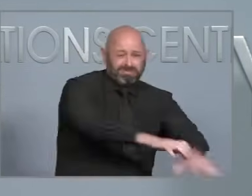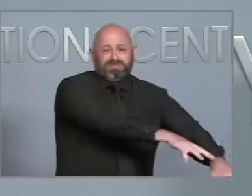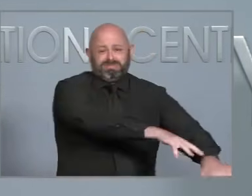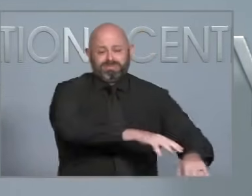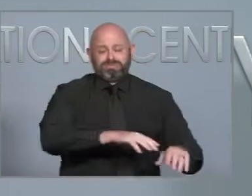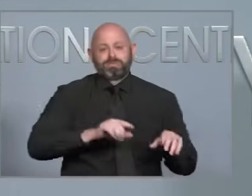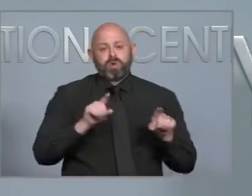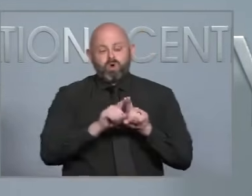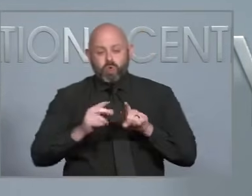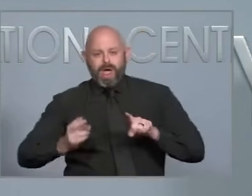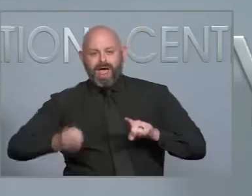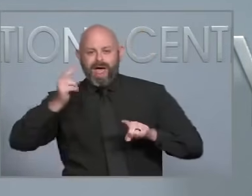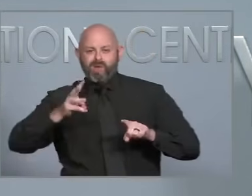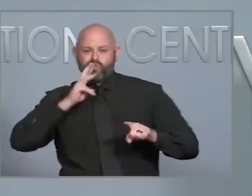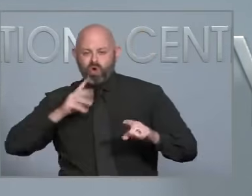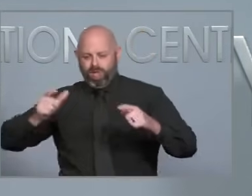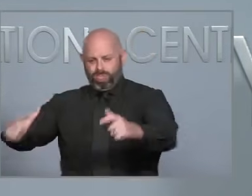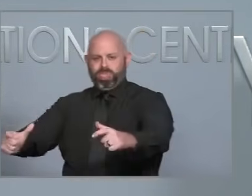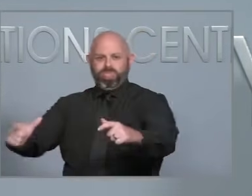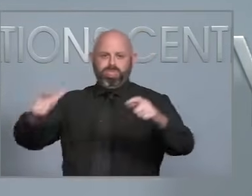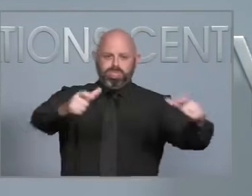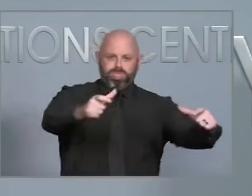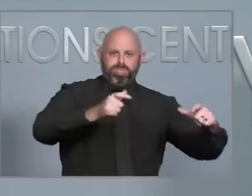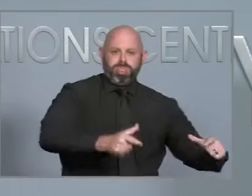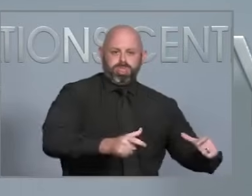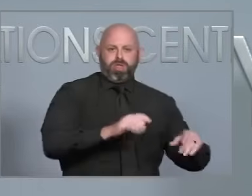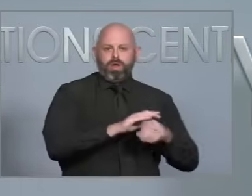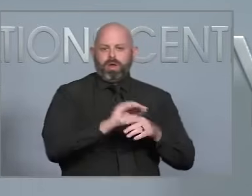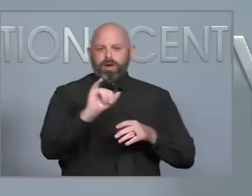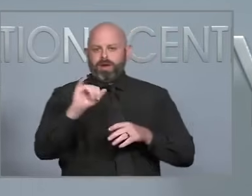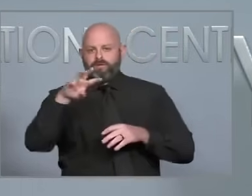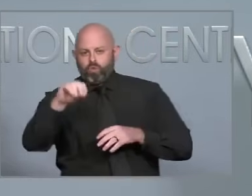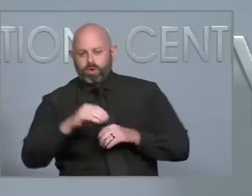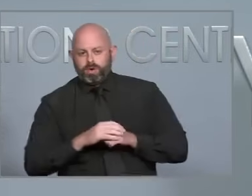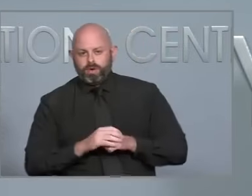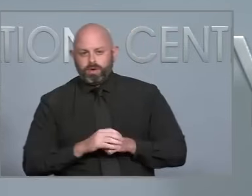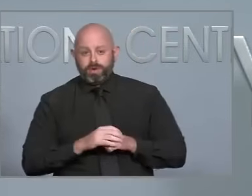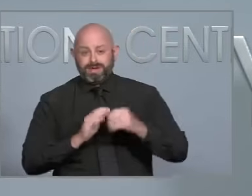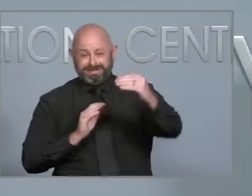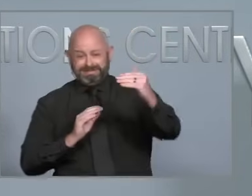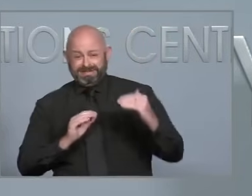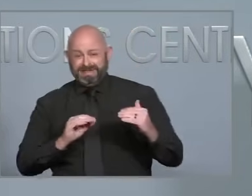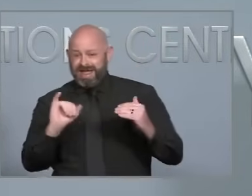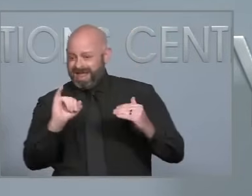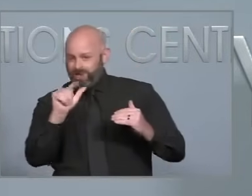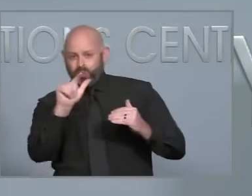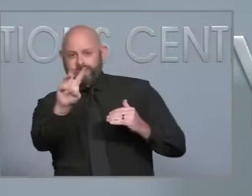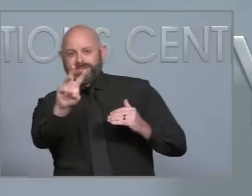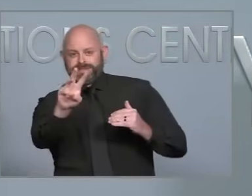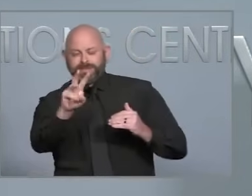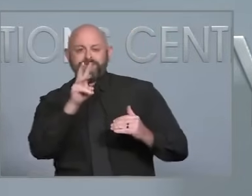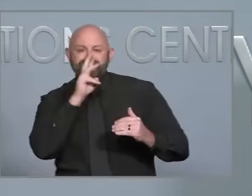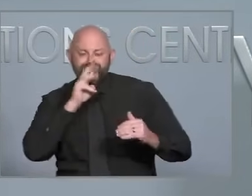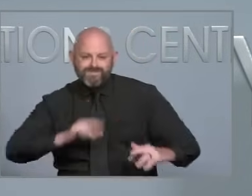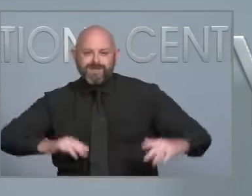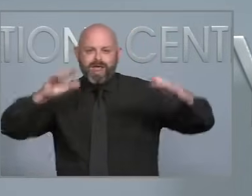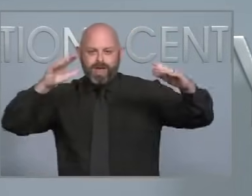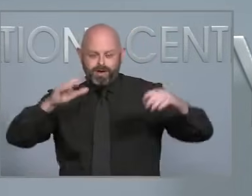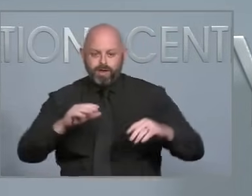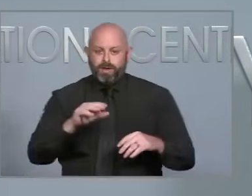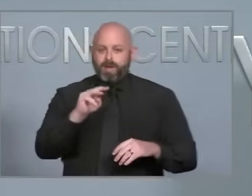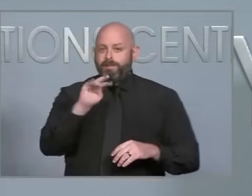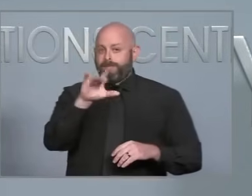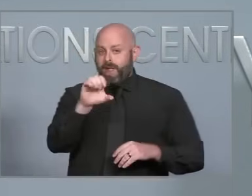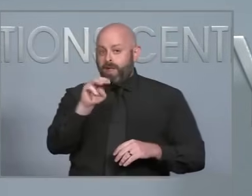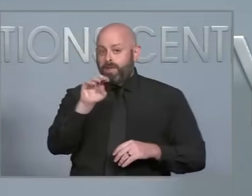in locations at several other spots on I-40. I-26 is also flooded at 2 locations, mile marker